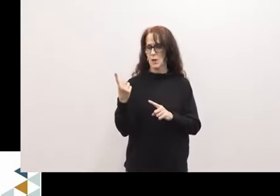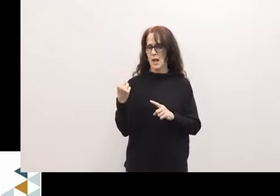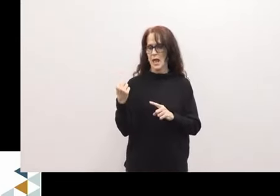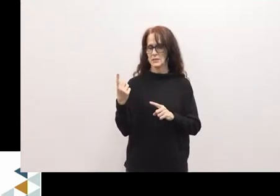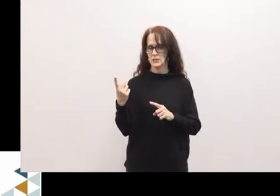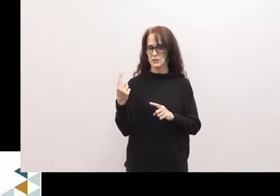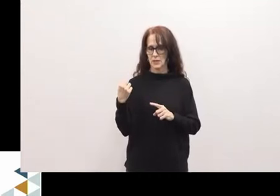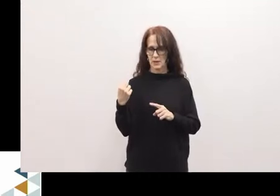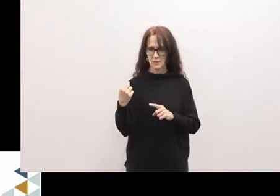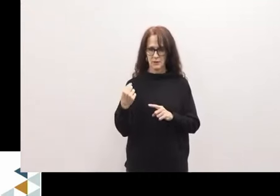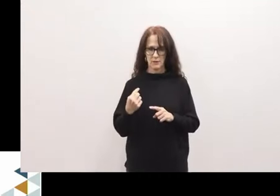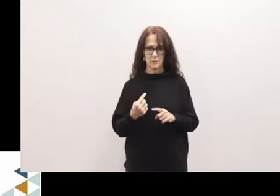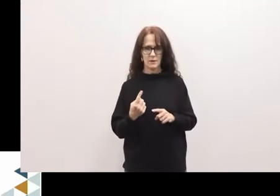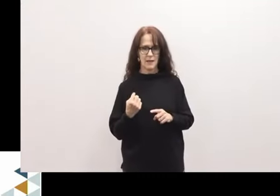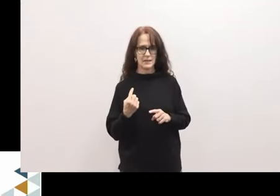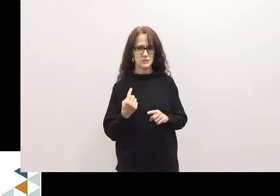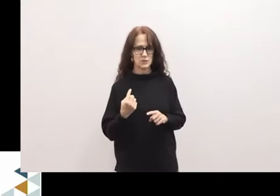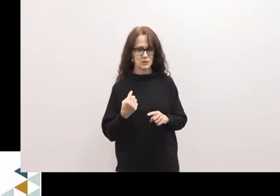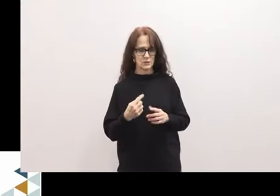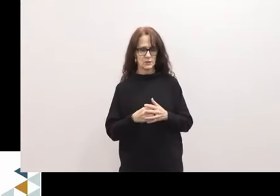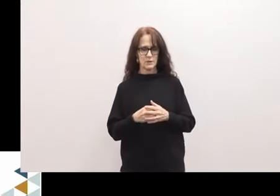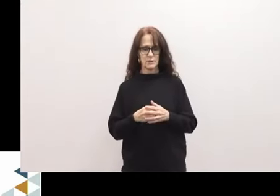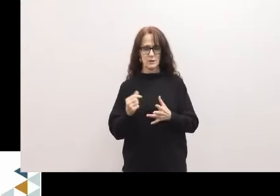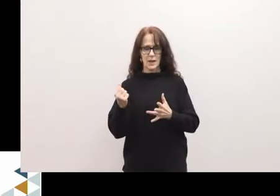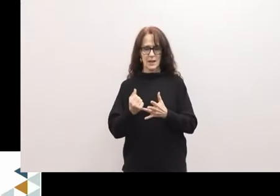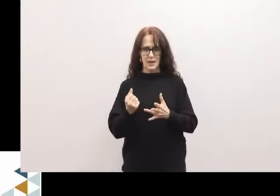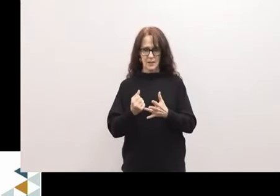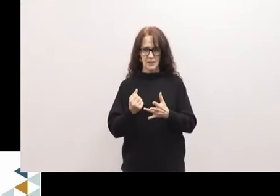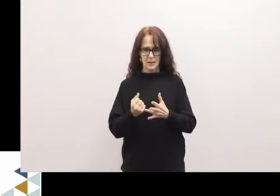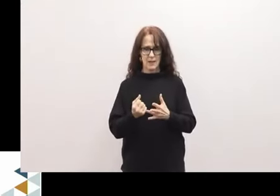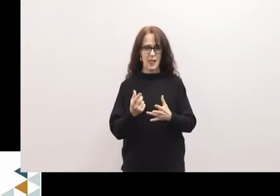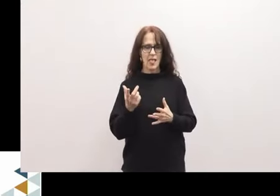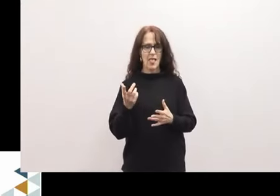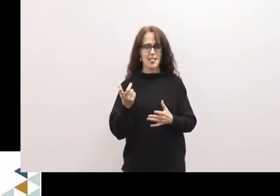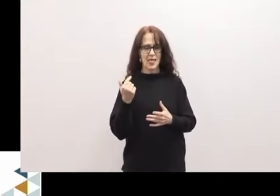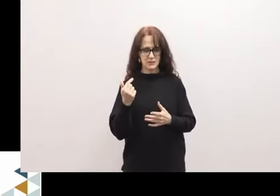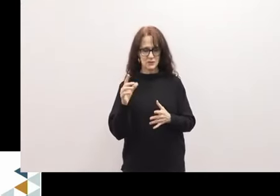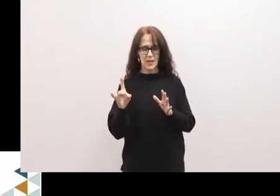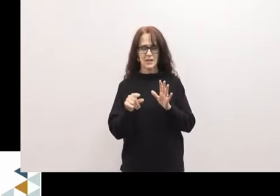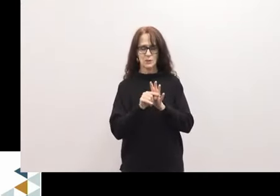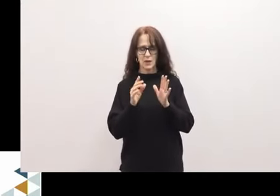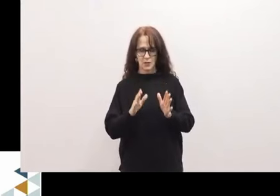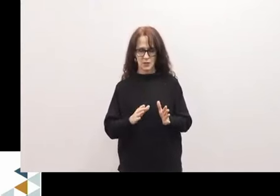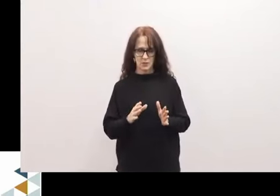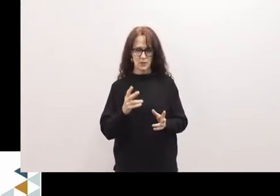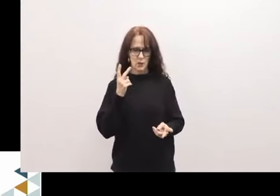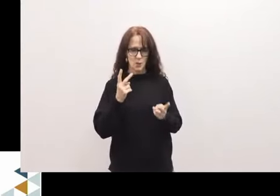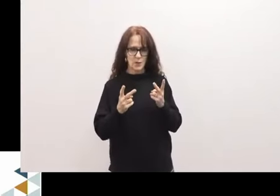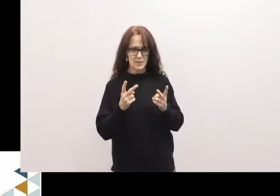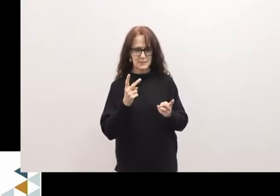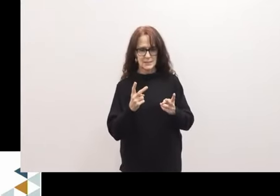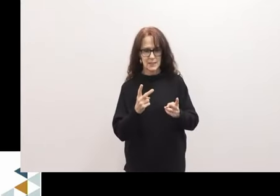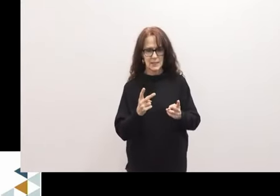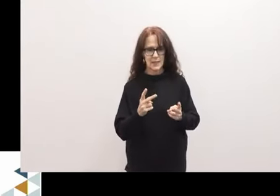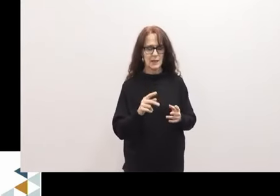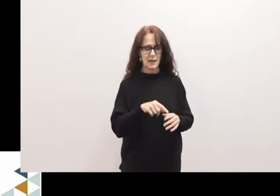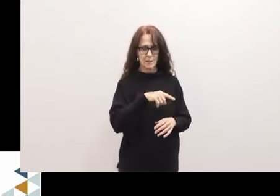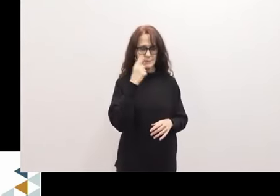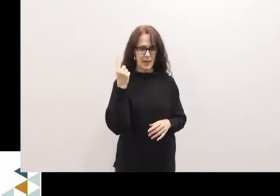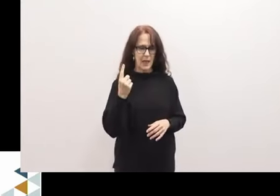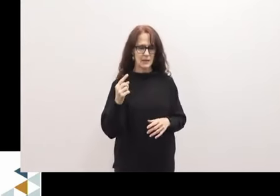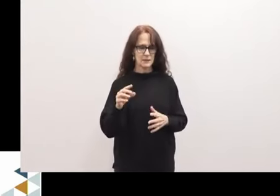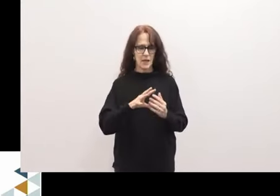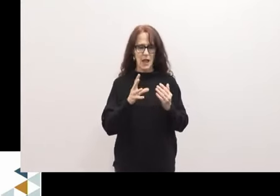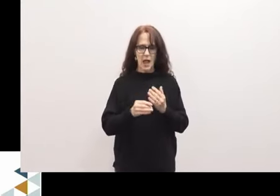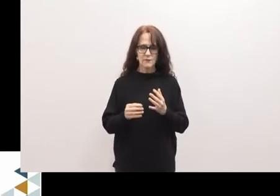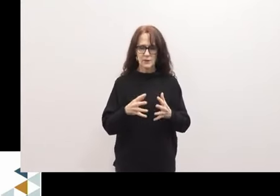So ninth graders that took algebra last year as eighth graders, we see that our Black African-American students